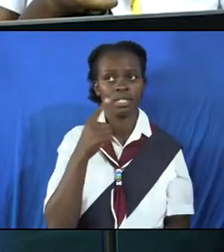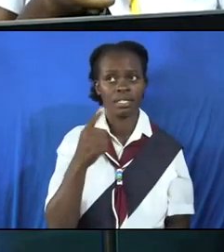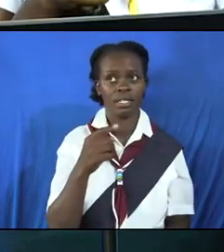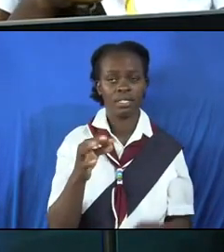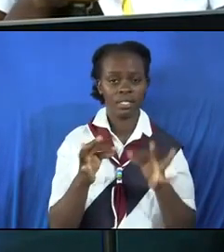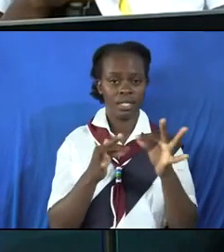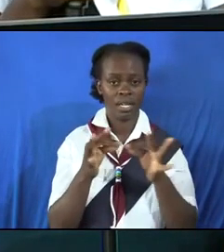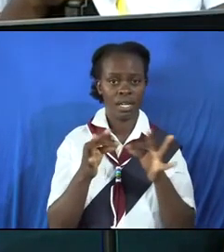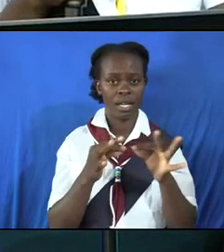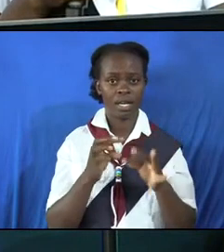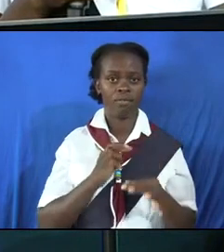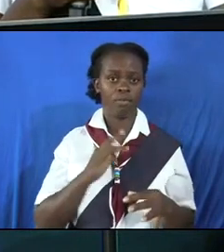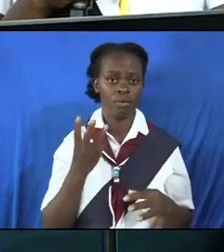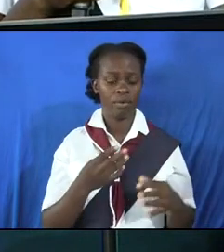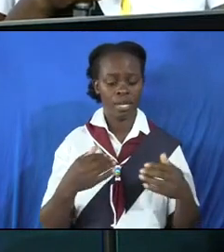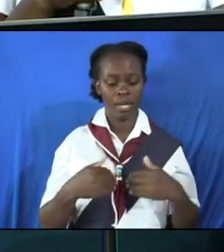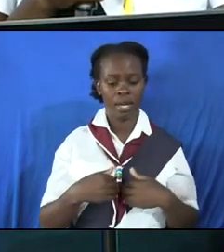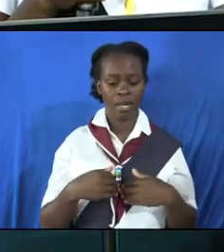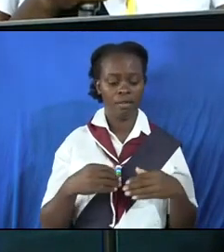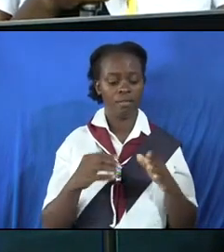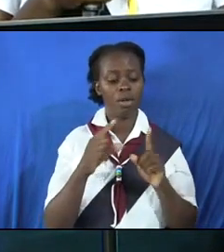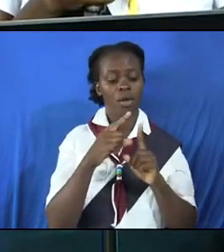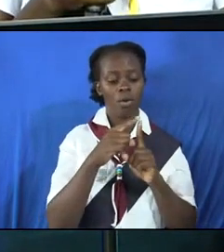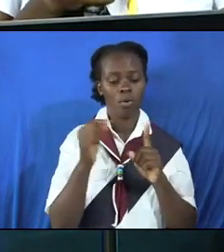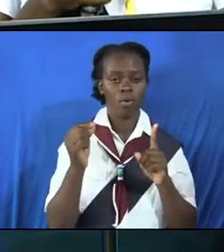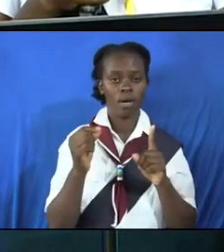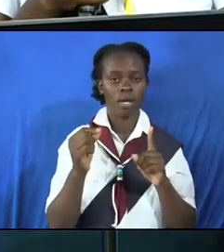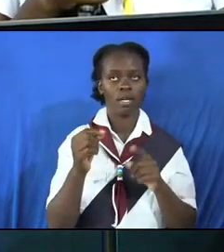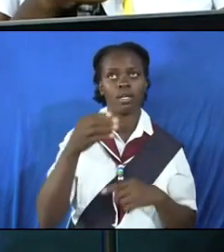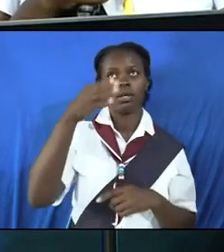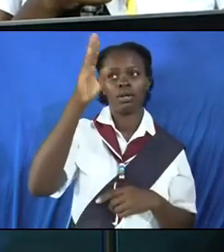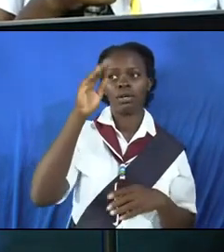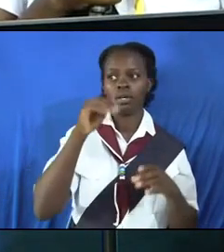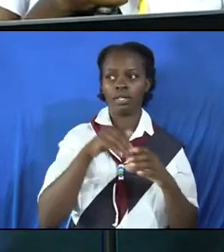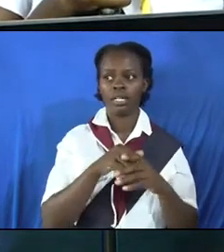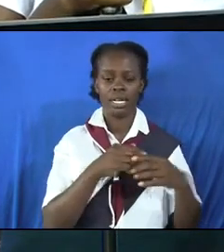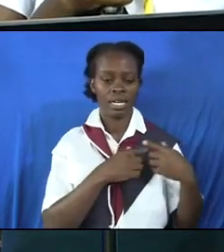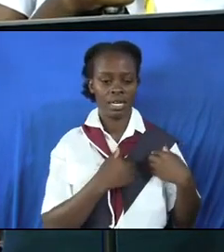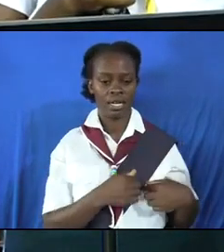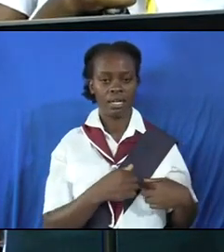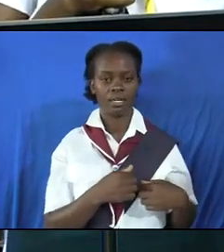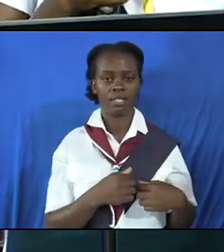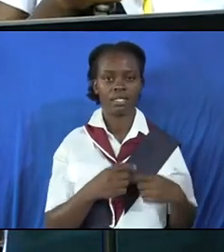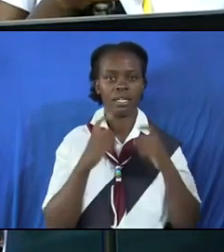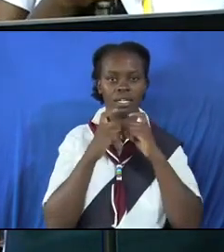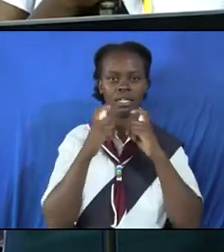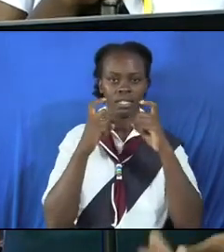if we have the word of God in our hearts, we cannot sin against God.